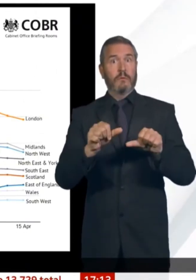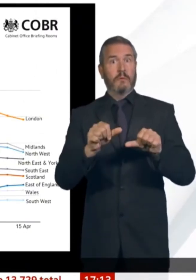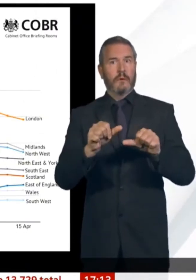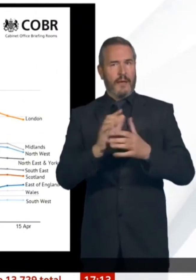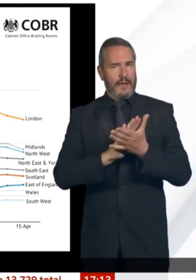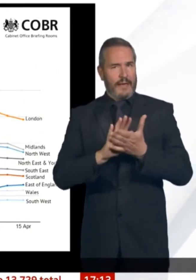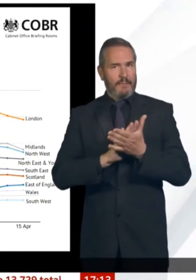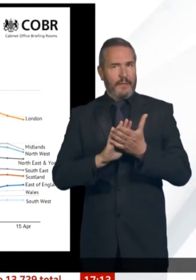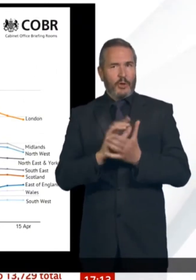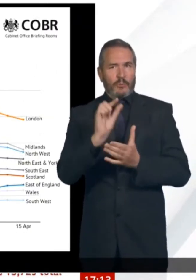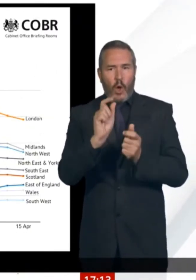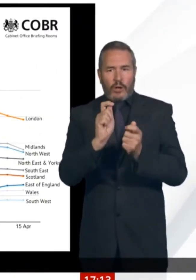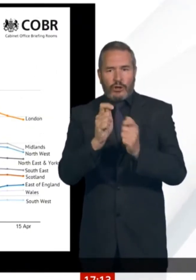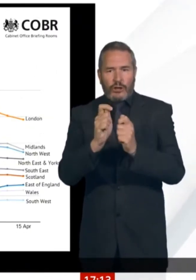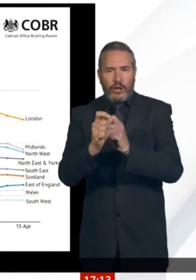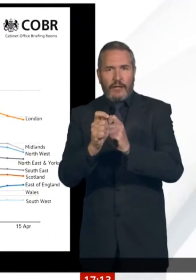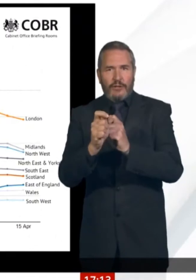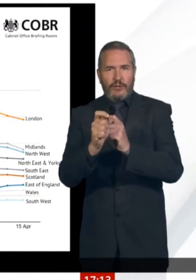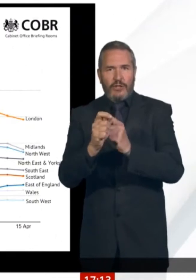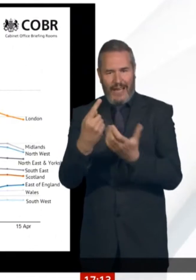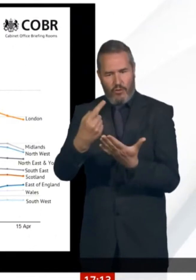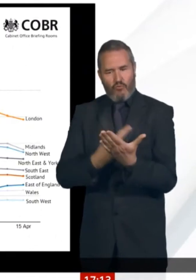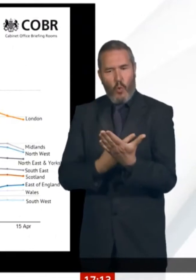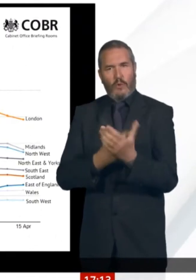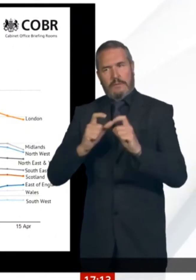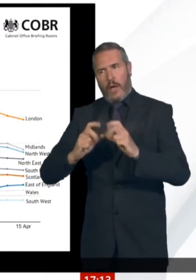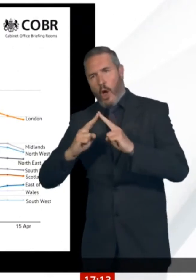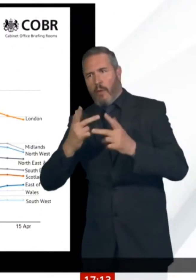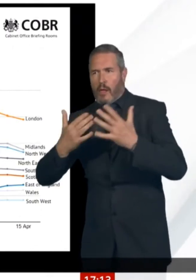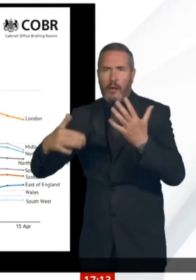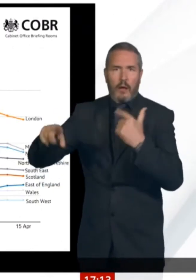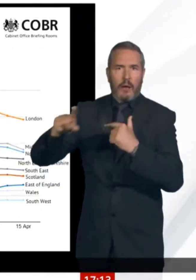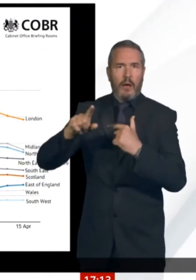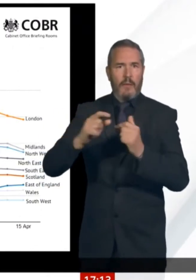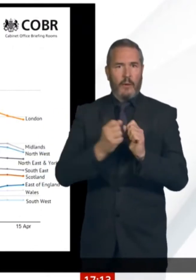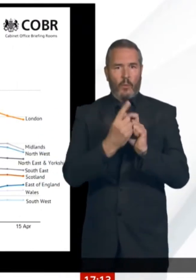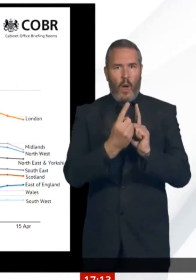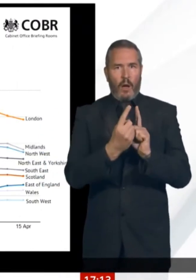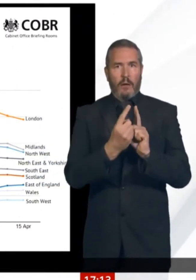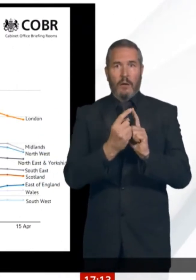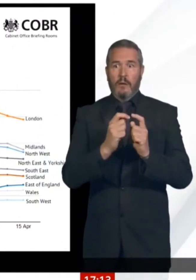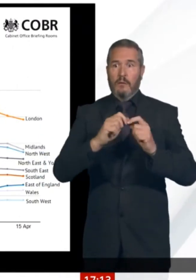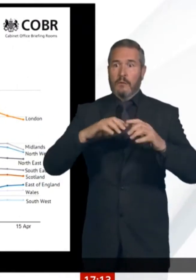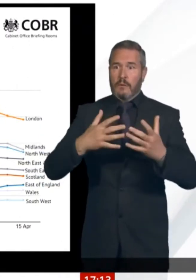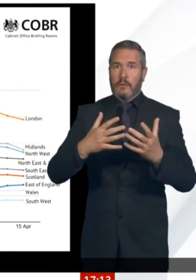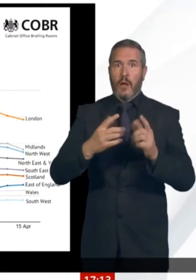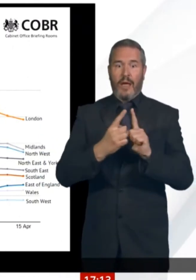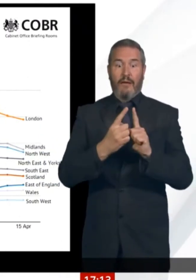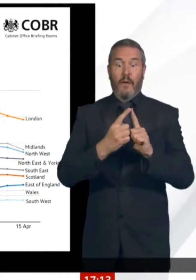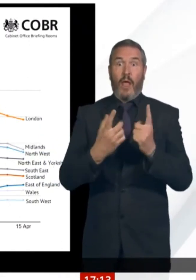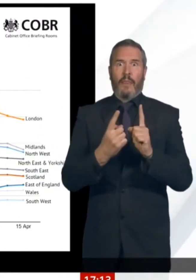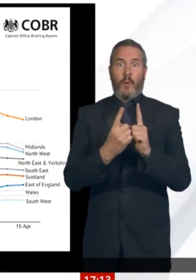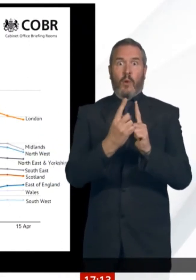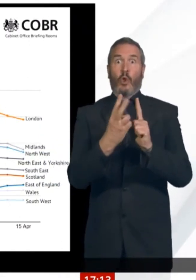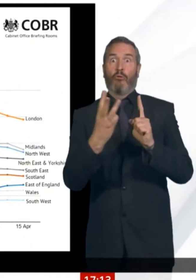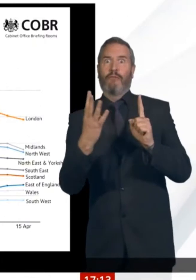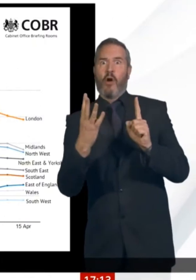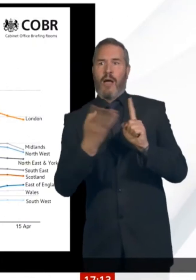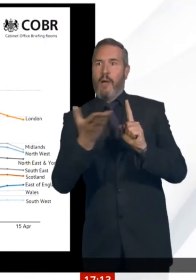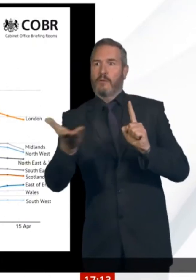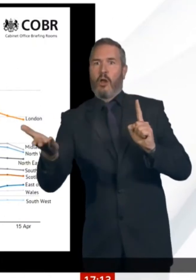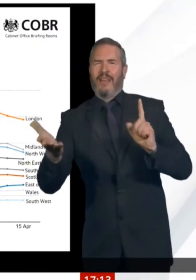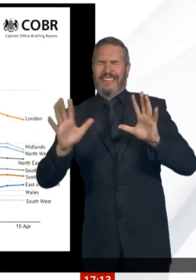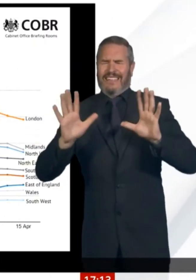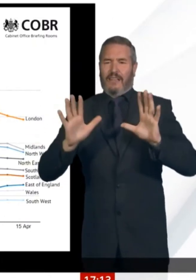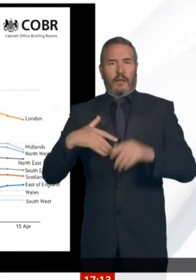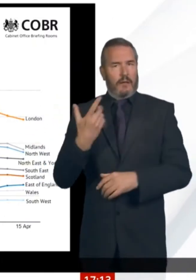that even small changes in the measures that are in place could lead to the R going above 1. If